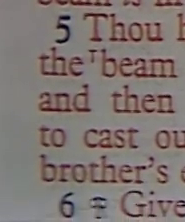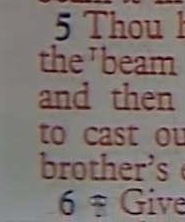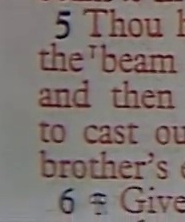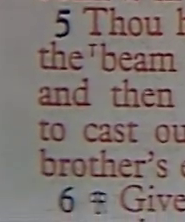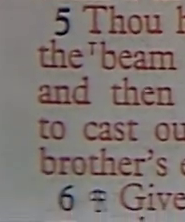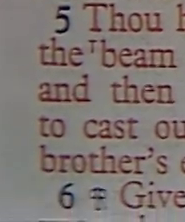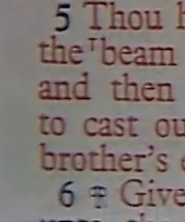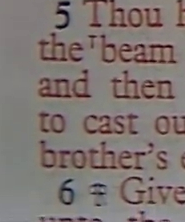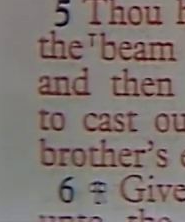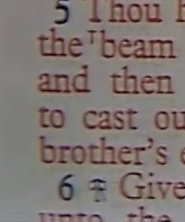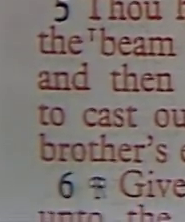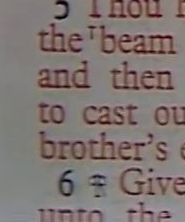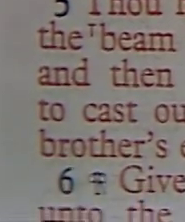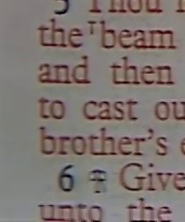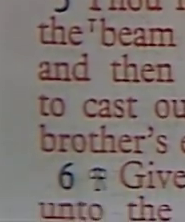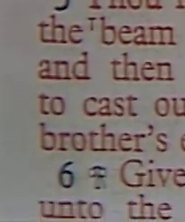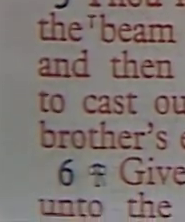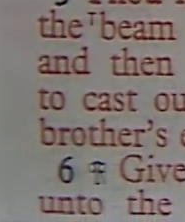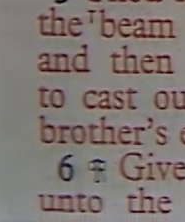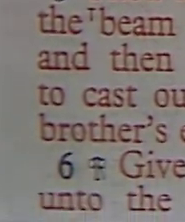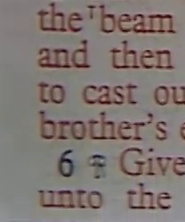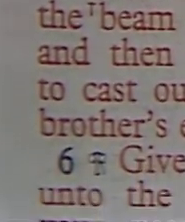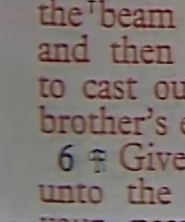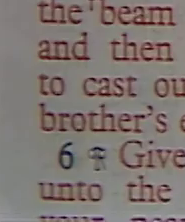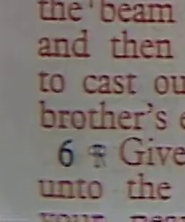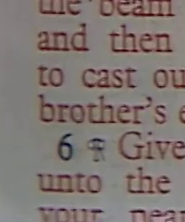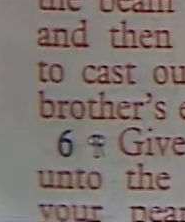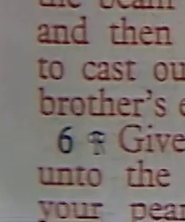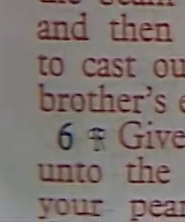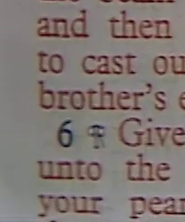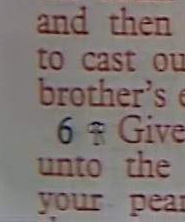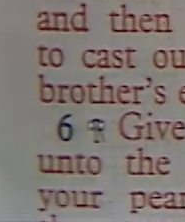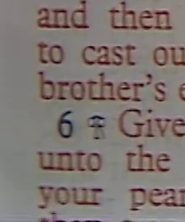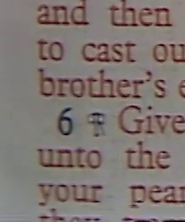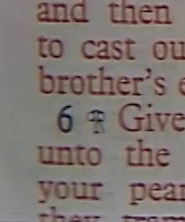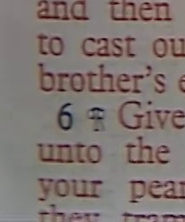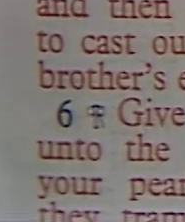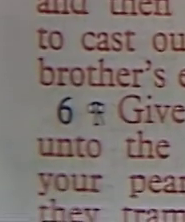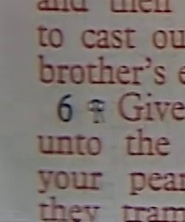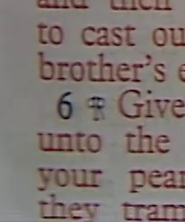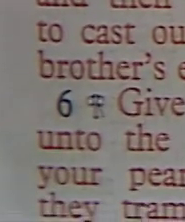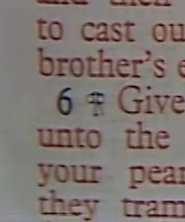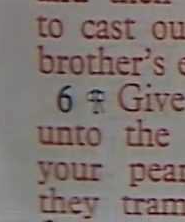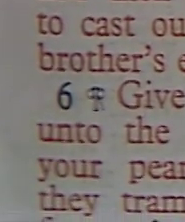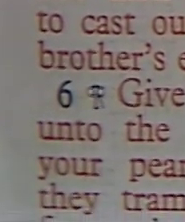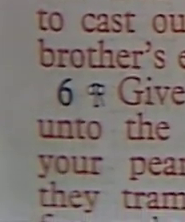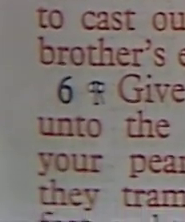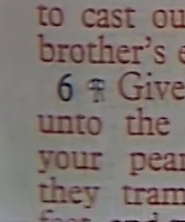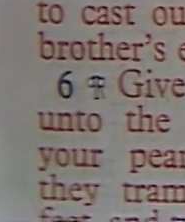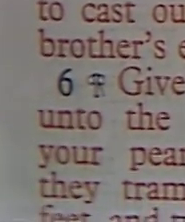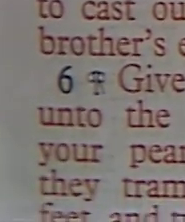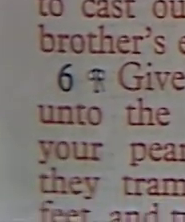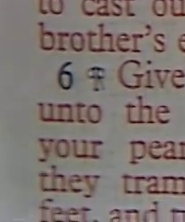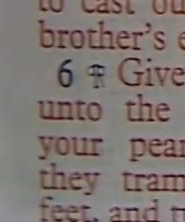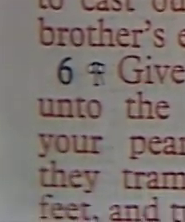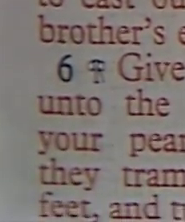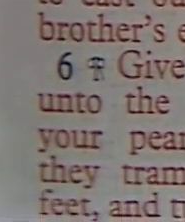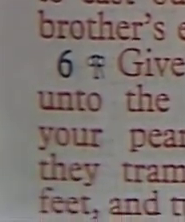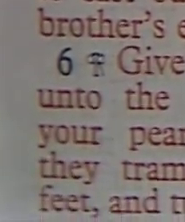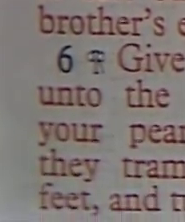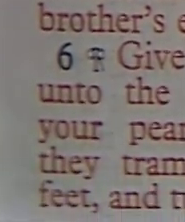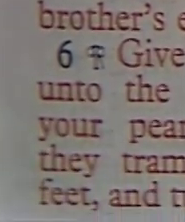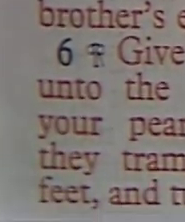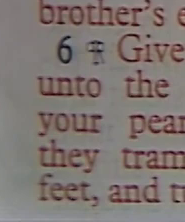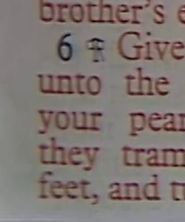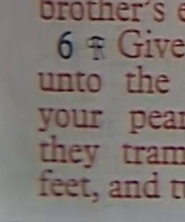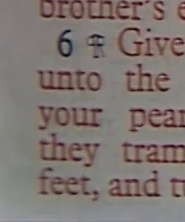out the mote out of thine eye, and behold, a beam is in thine own eye? Thou hypocrite, first cast out the beam